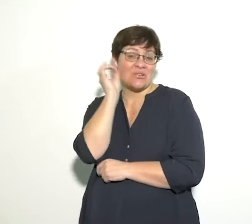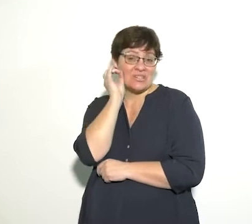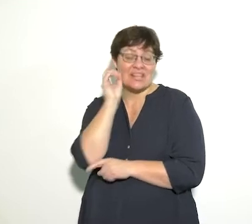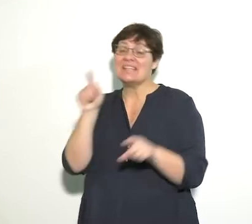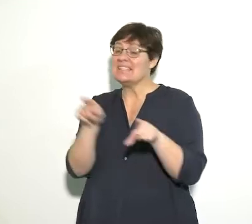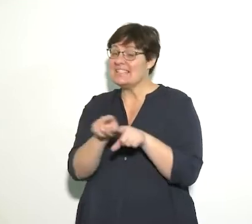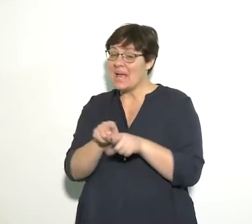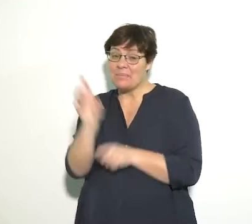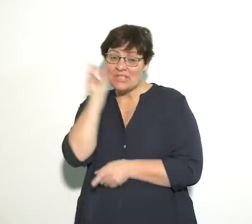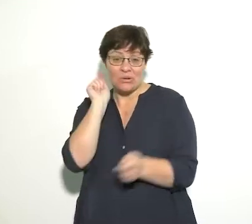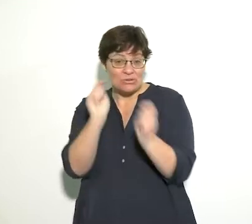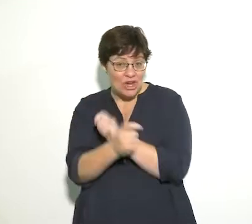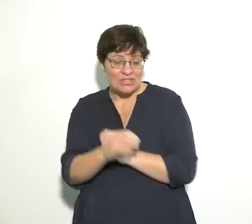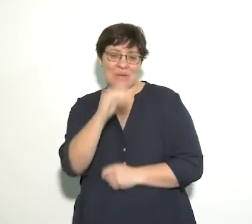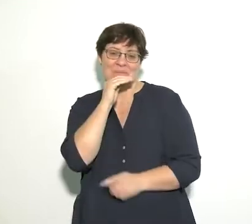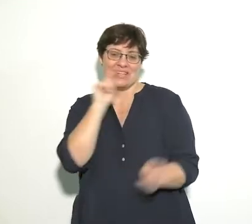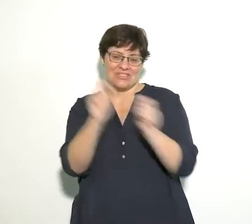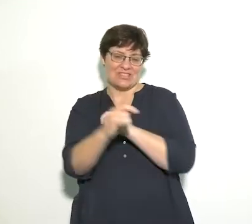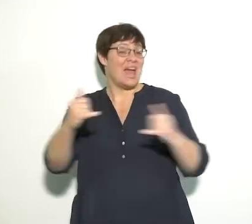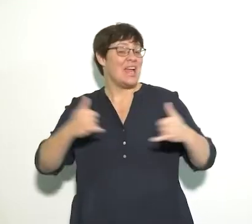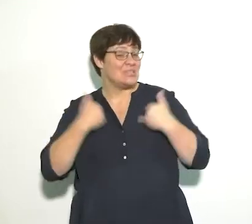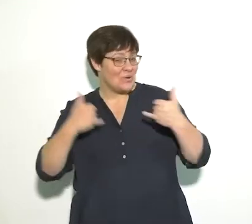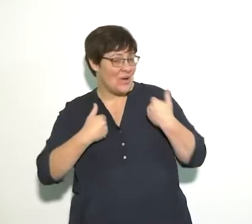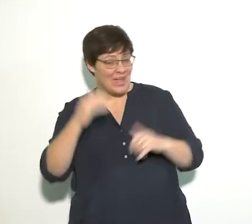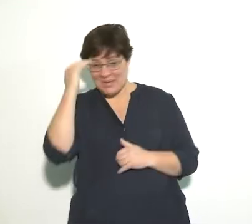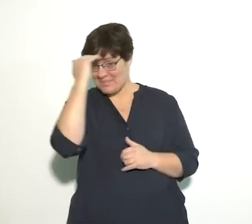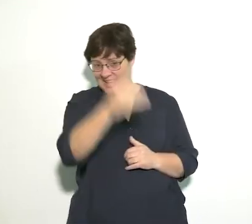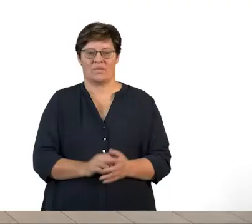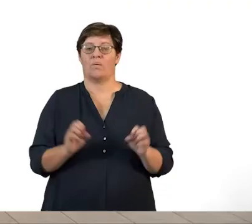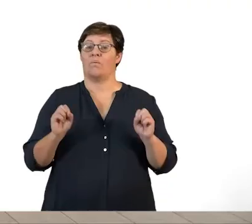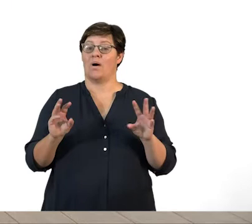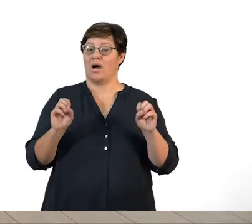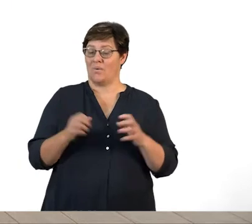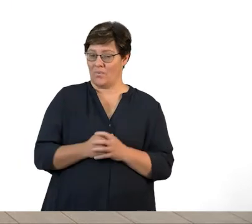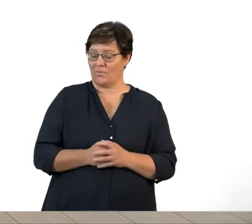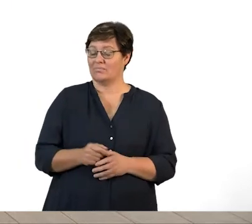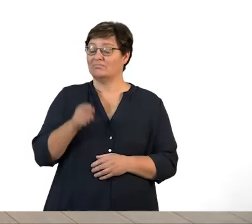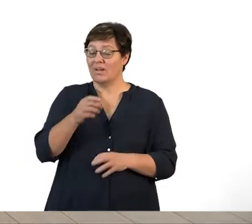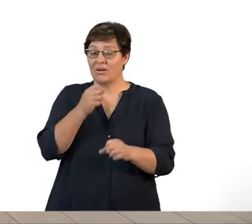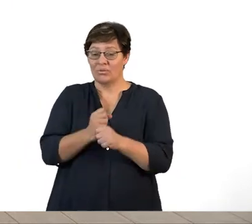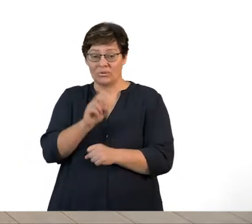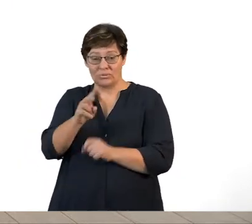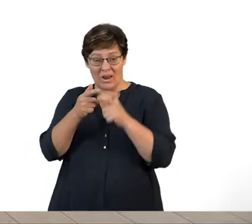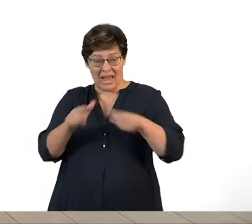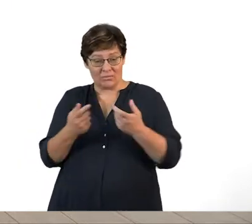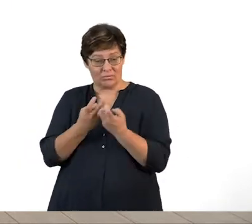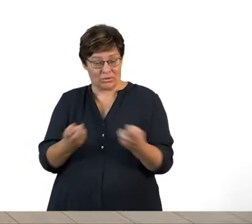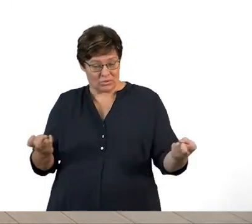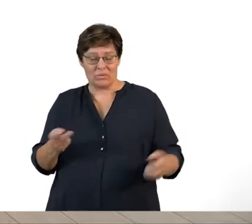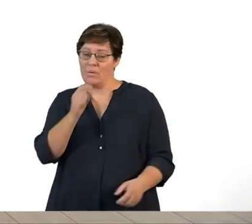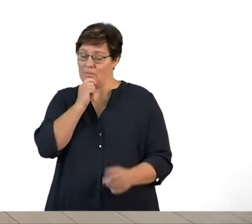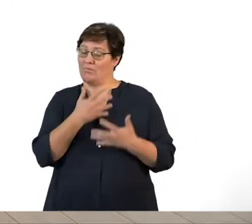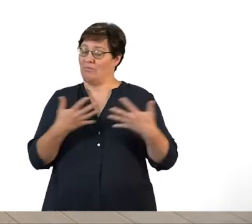and the meaning. Have fun and goodbye. Wow, that grade 2 language resource